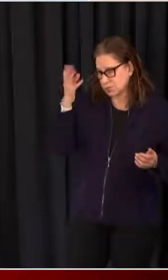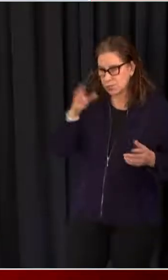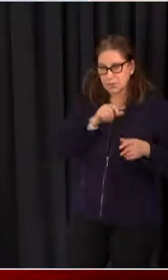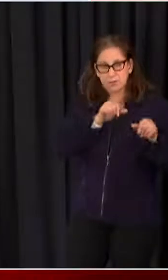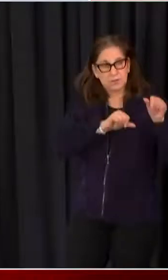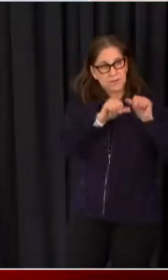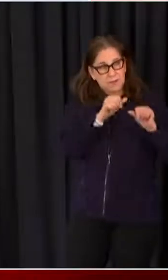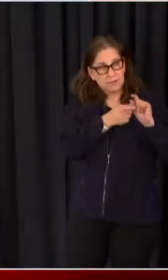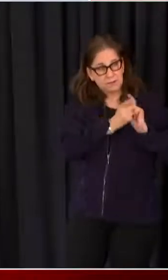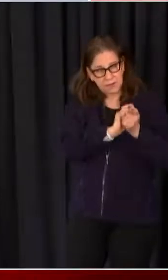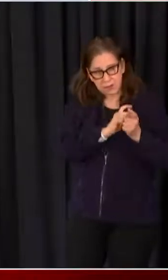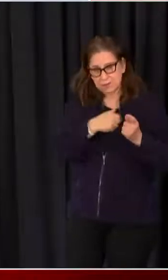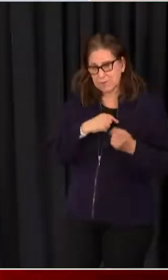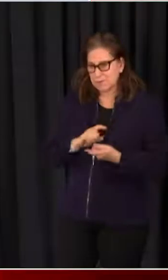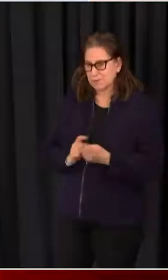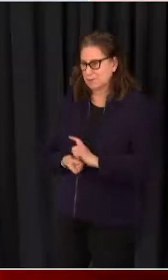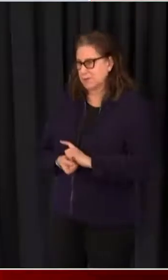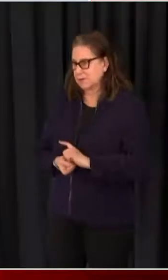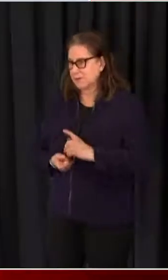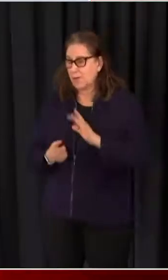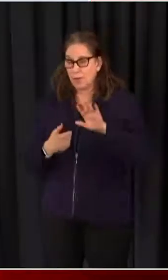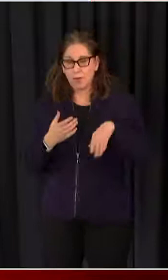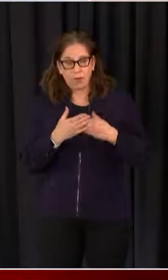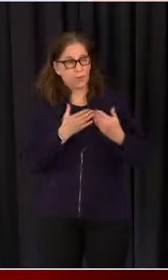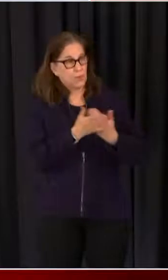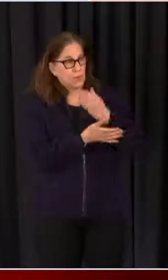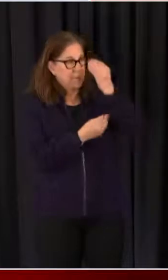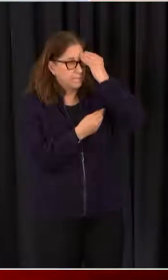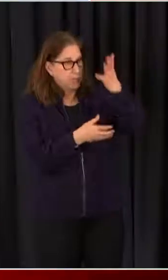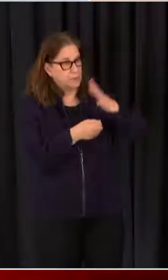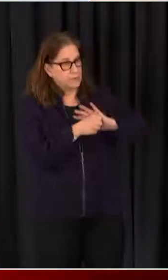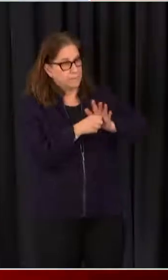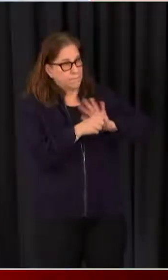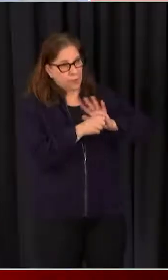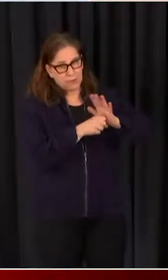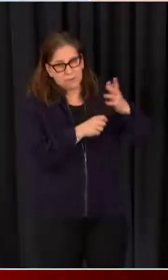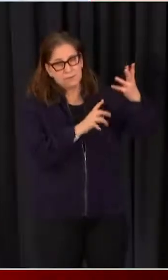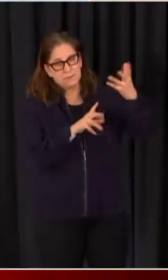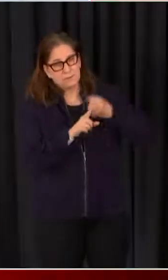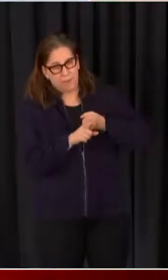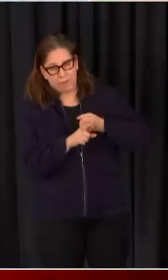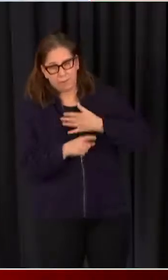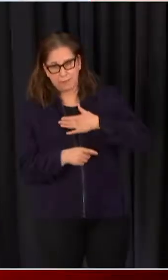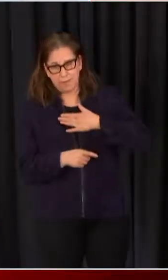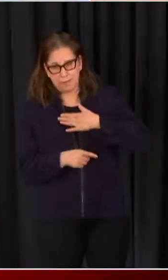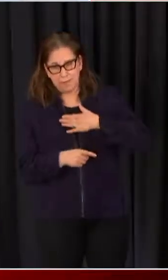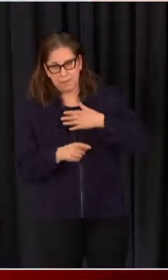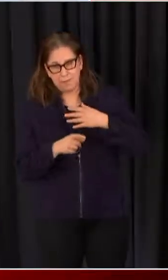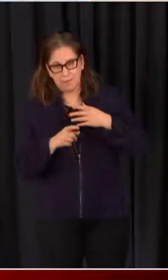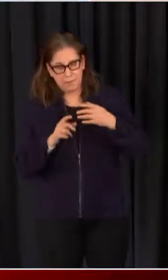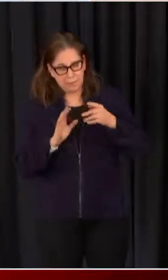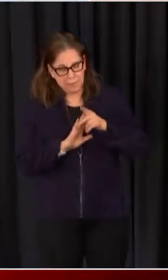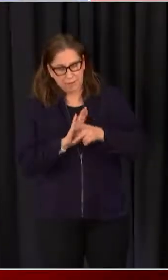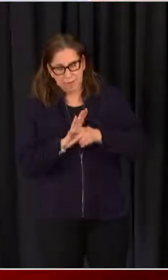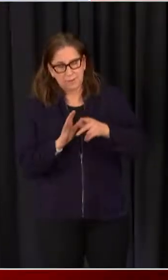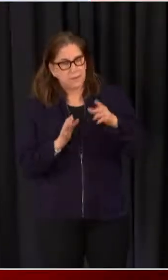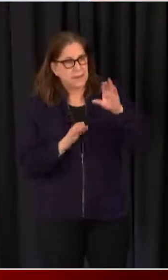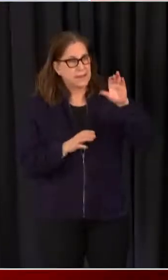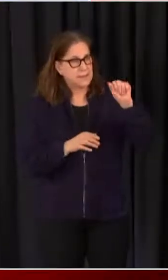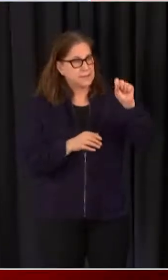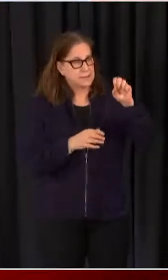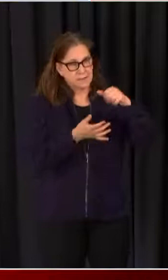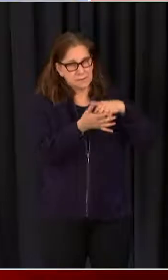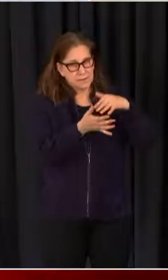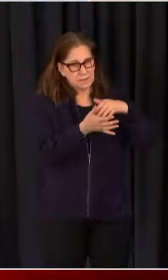we learn more information about the virus, and as we get more information from case studies and morbidity and mortality and